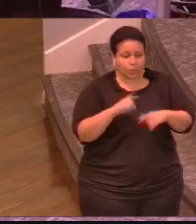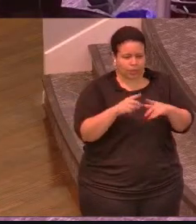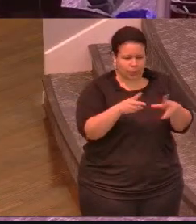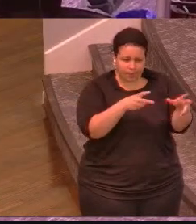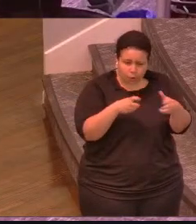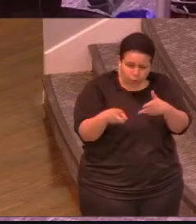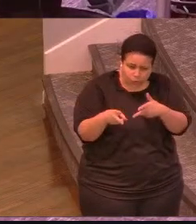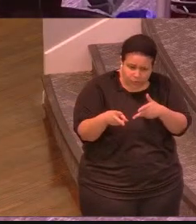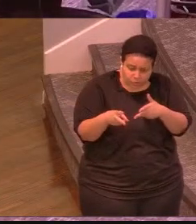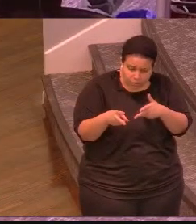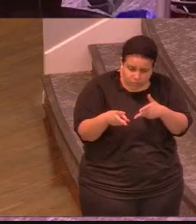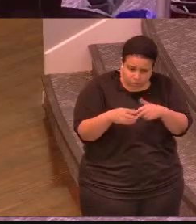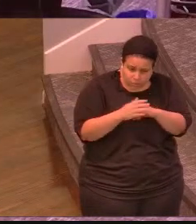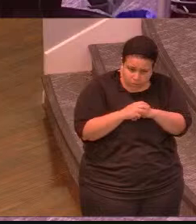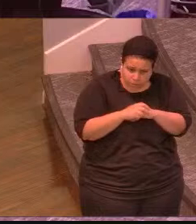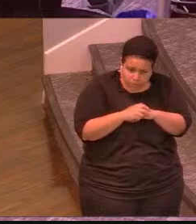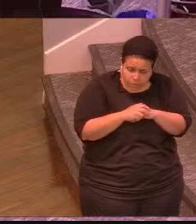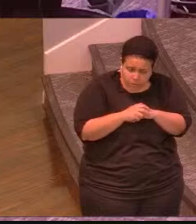over?